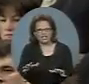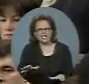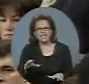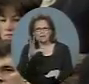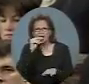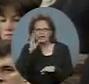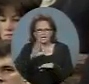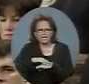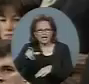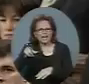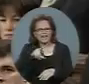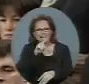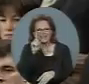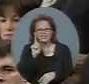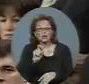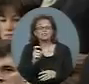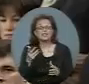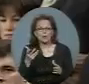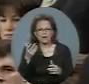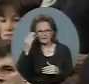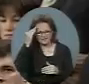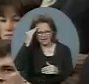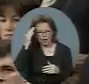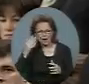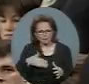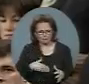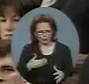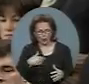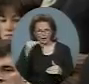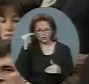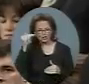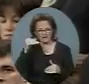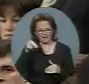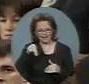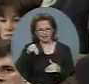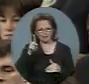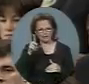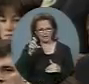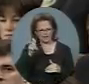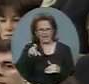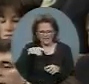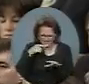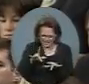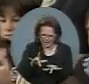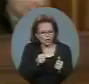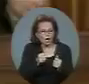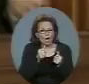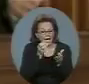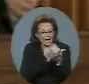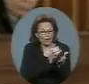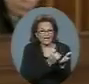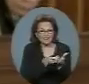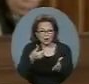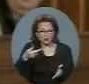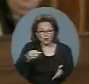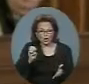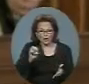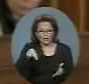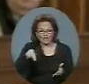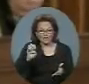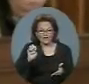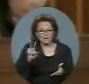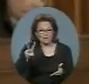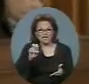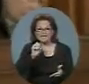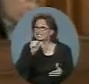of the NDP doesn't simply withdraw the allegation rather than continuing to bash the mission and the Canadian military. So who is doing it?